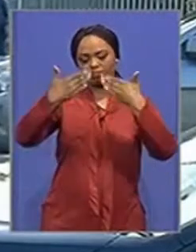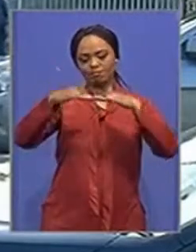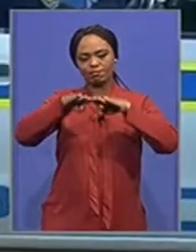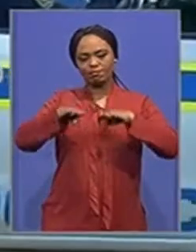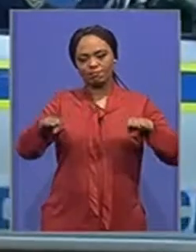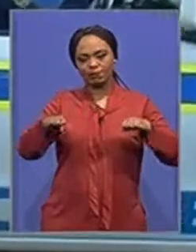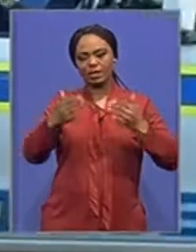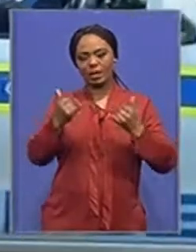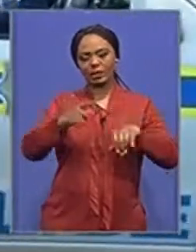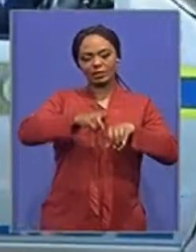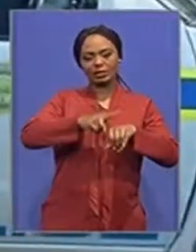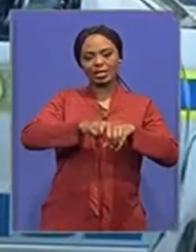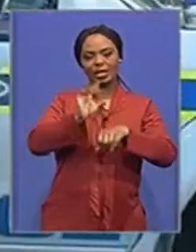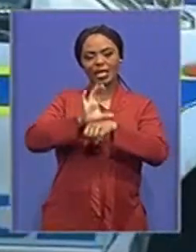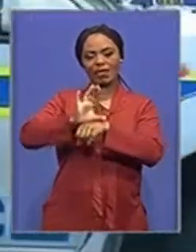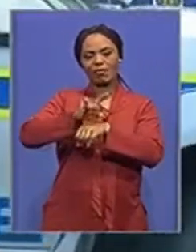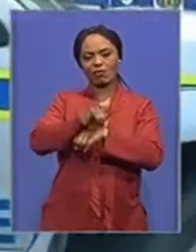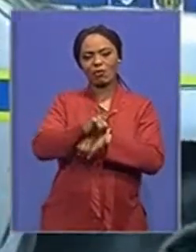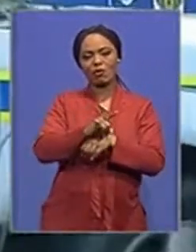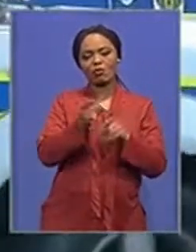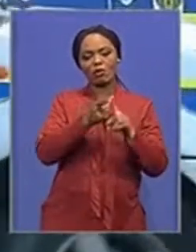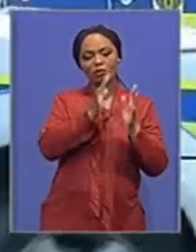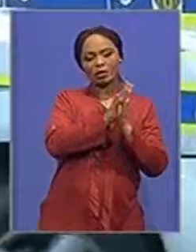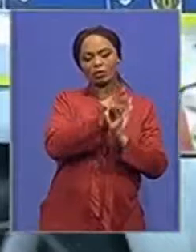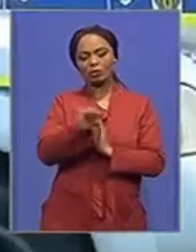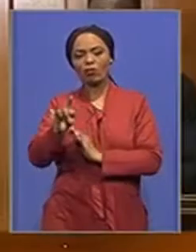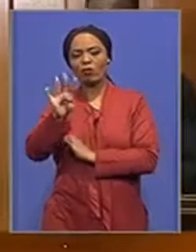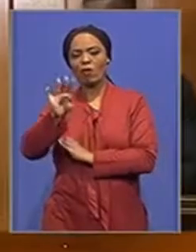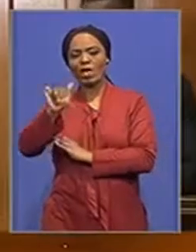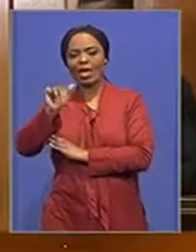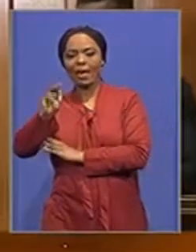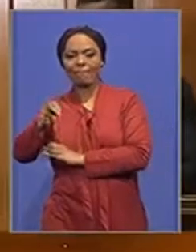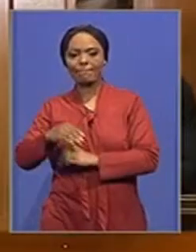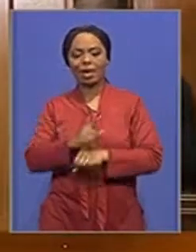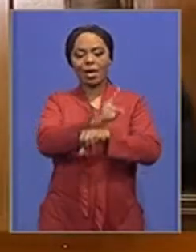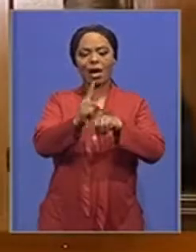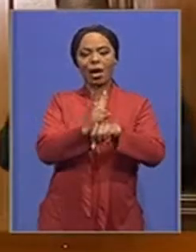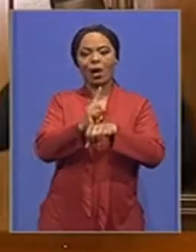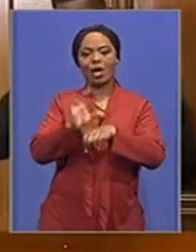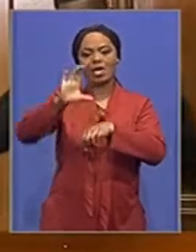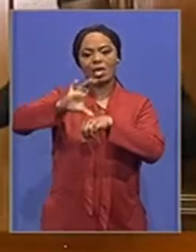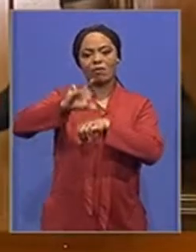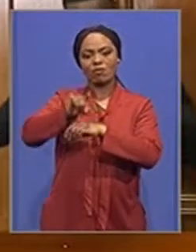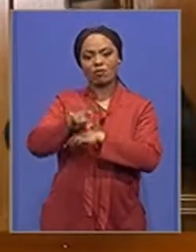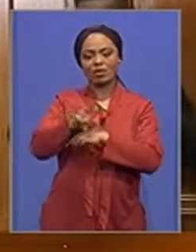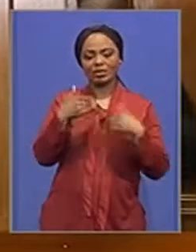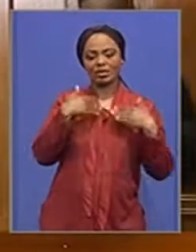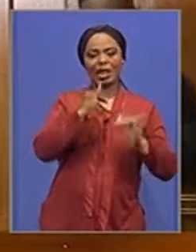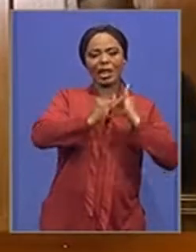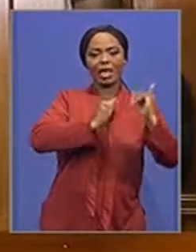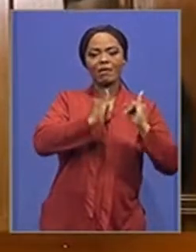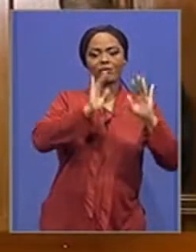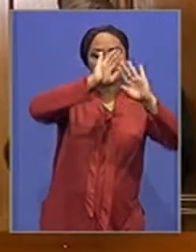ya bolesome le bongwe bosigo go fitlha ka ura ya bone mo mesong. The hours of curfew will now start at 11